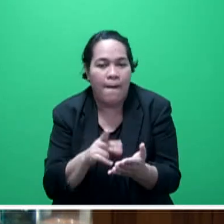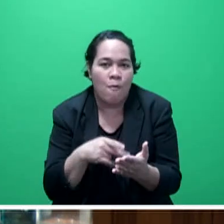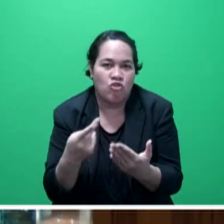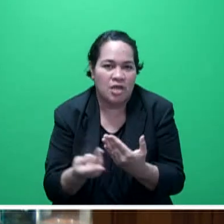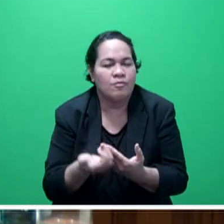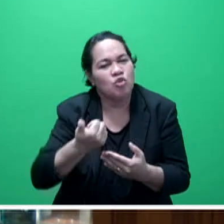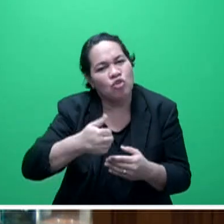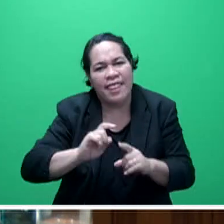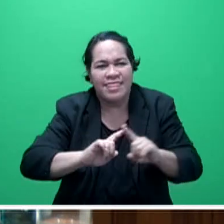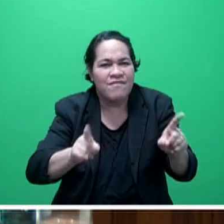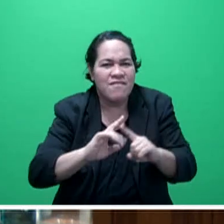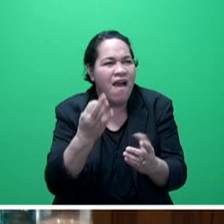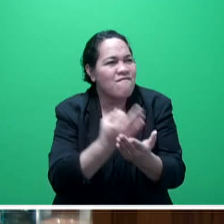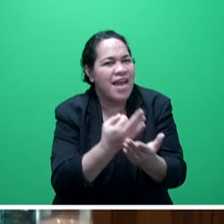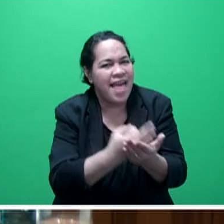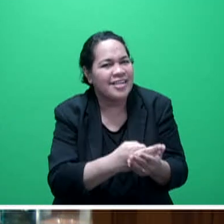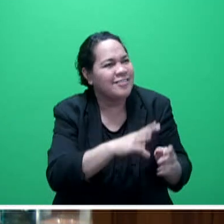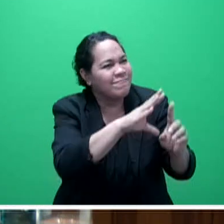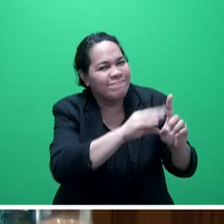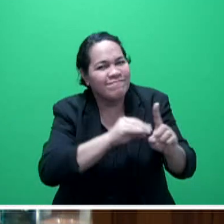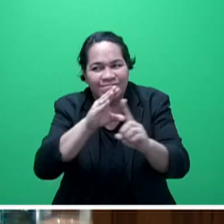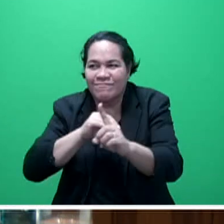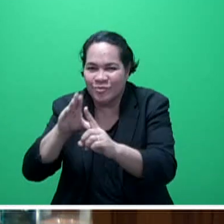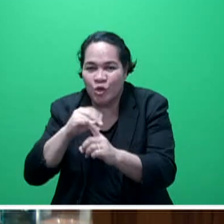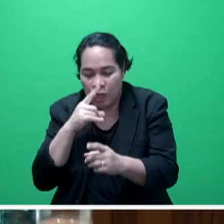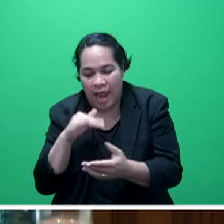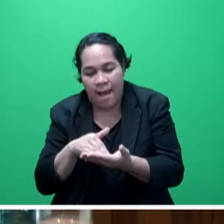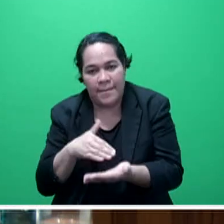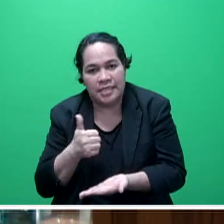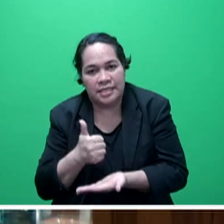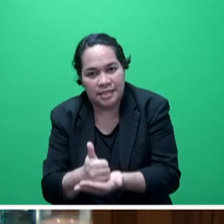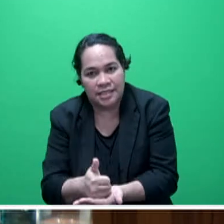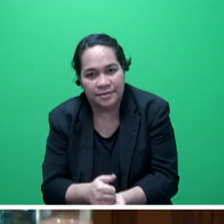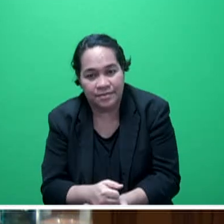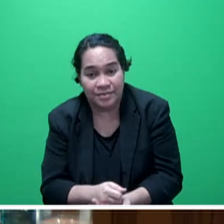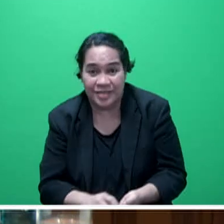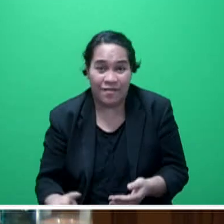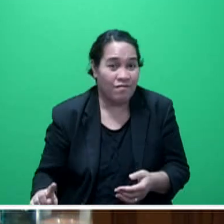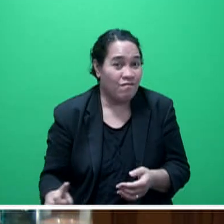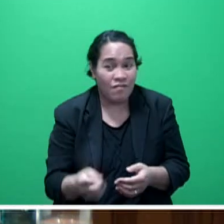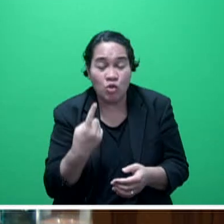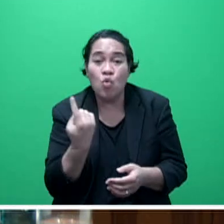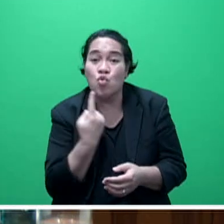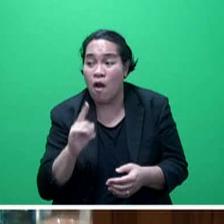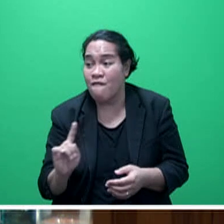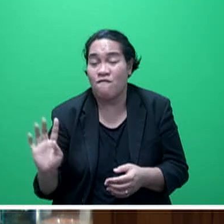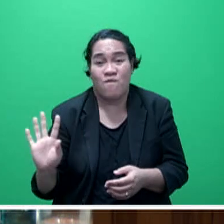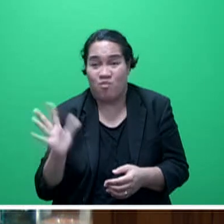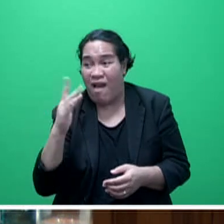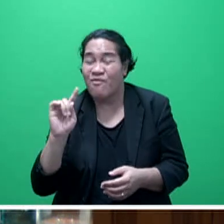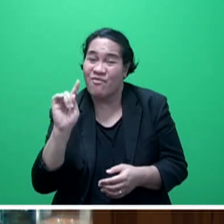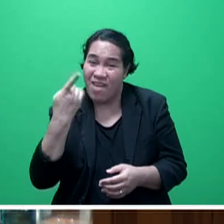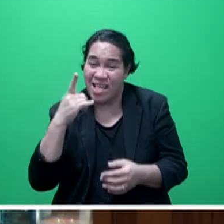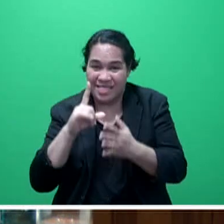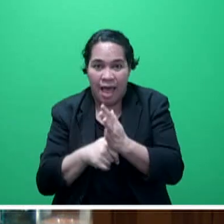different financial modalities. Mr. Speaker, sir, our first home owner grant will continue despite